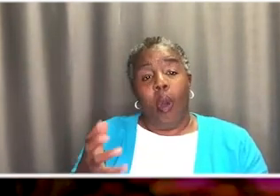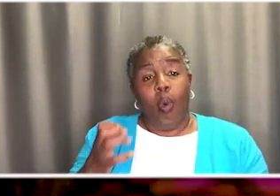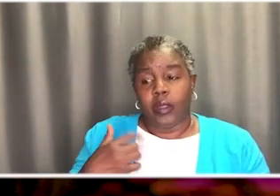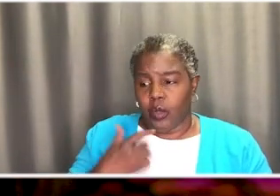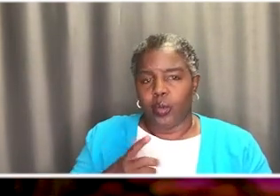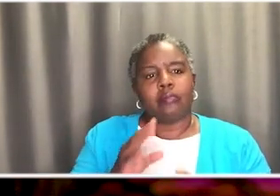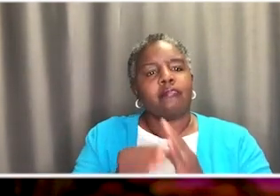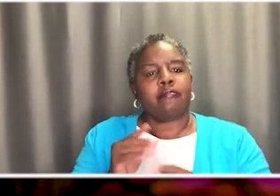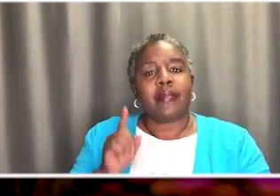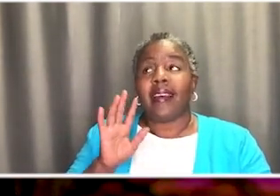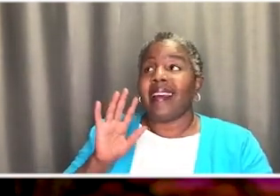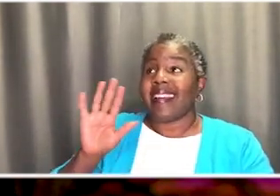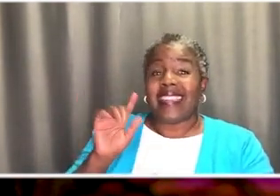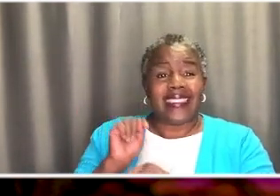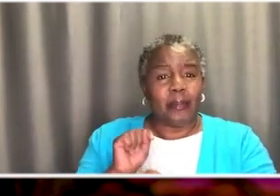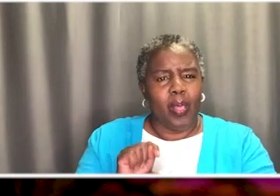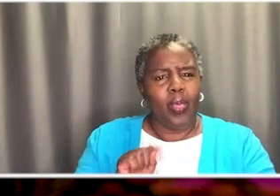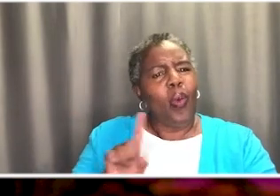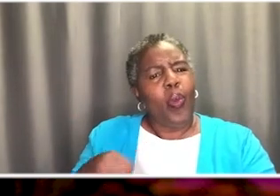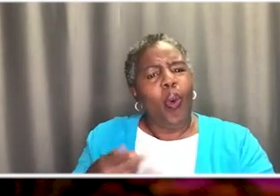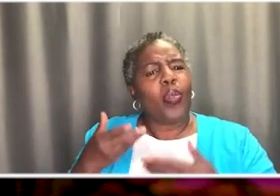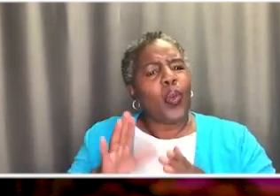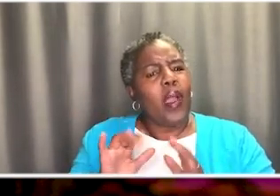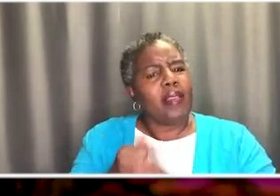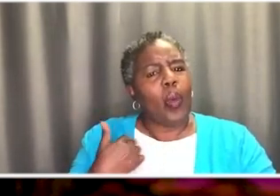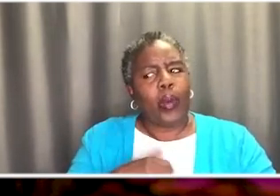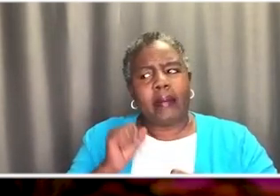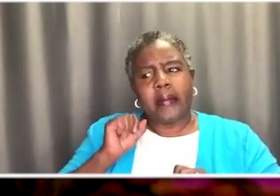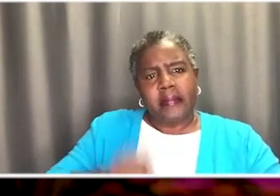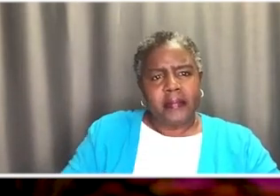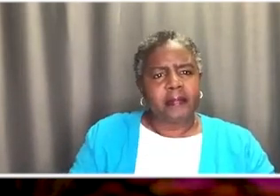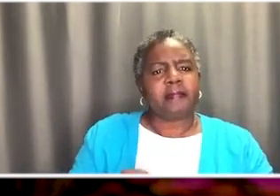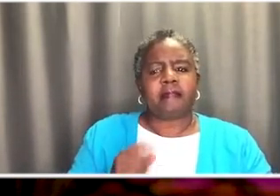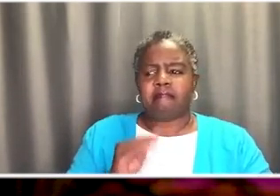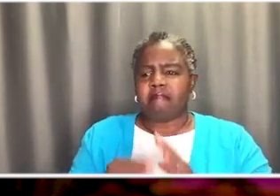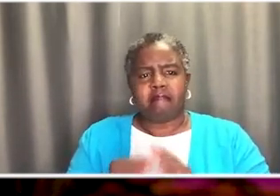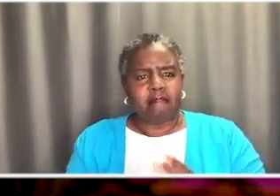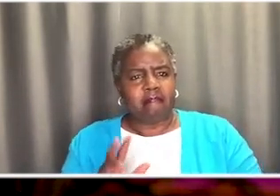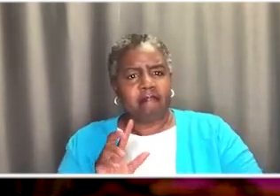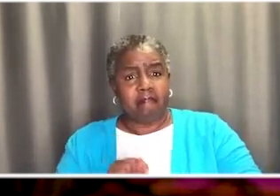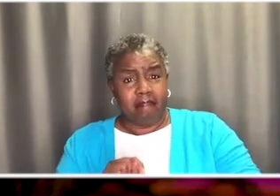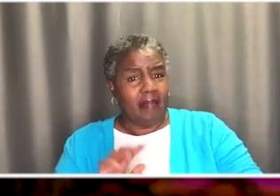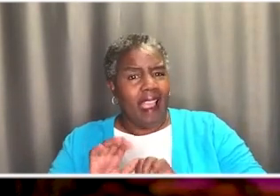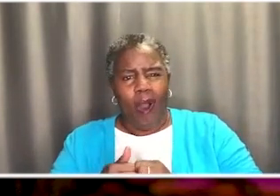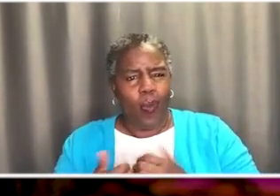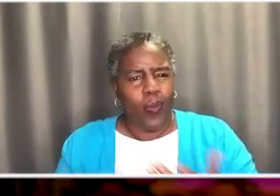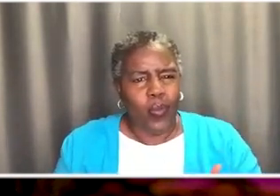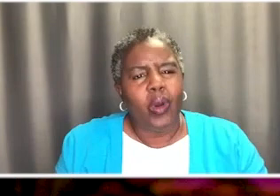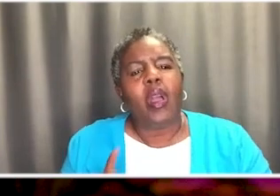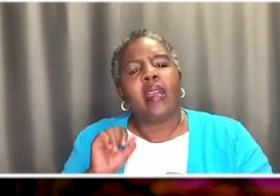temple. And the only way that we can do so is by